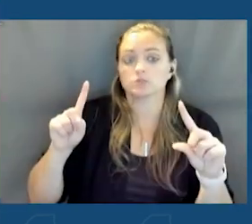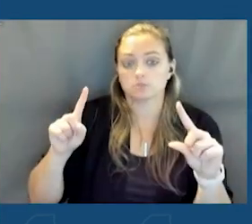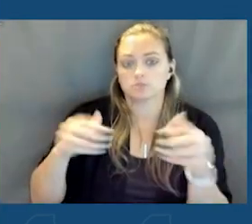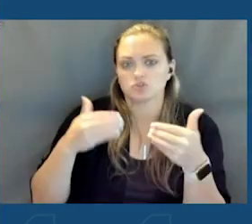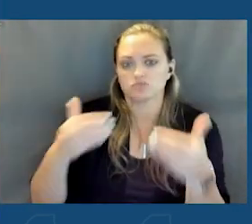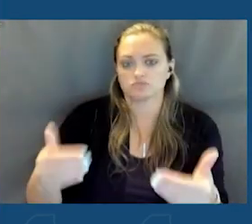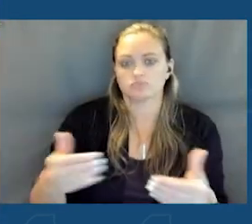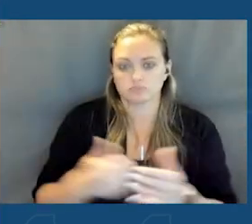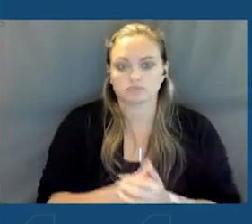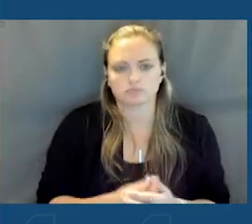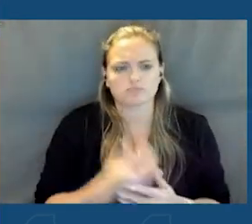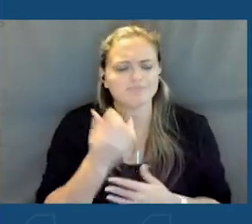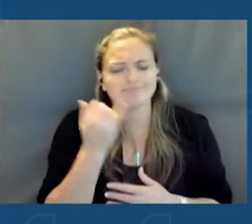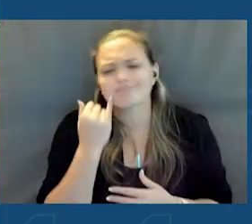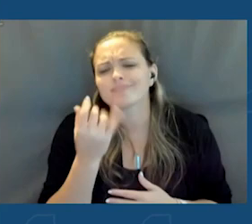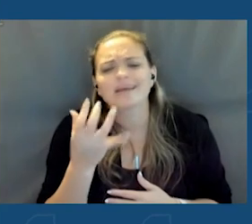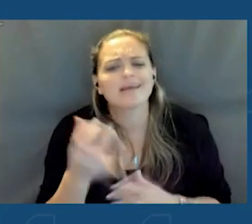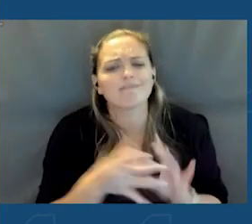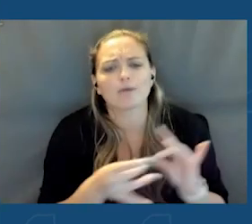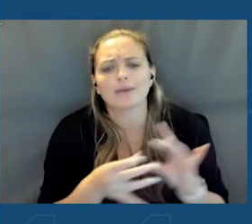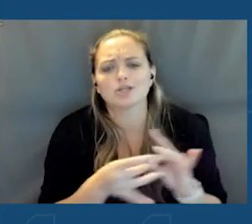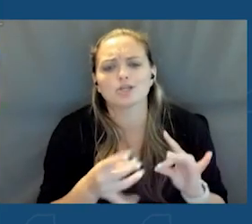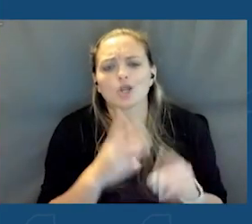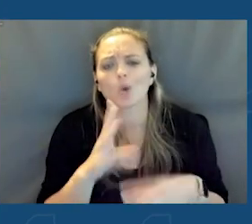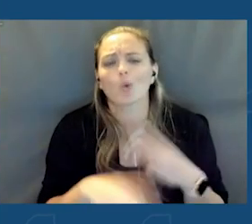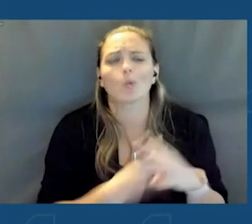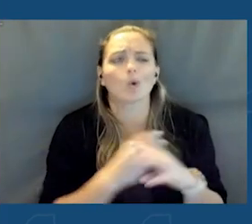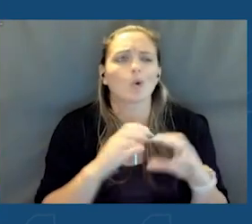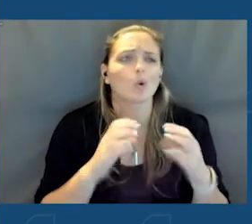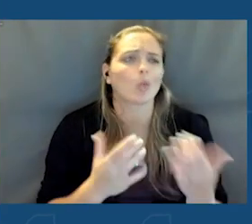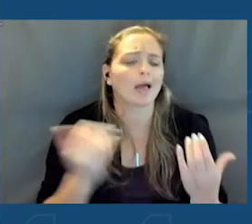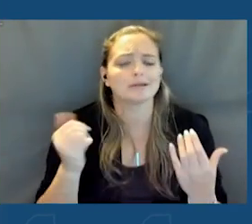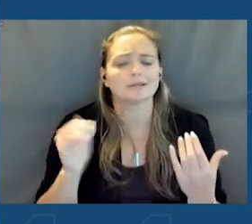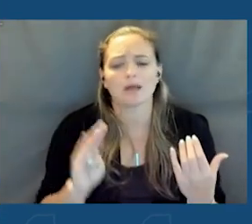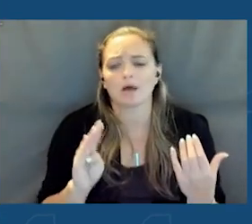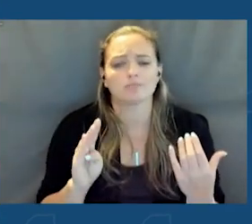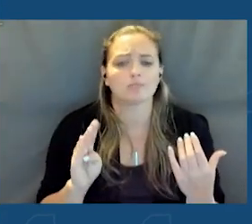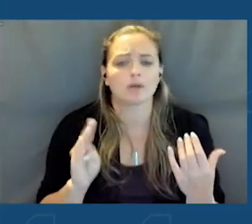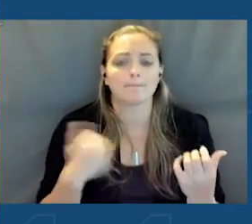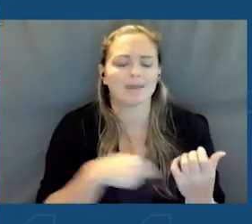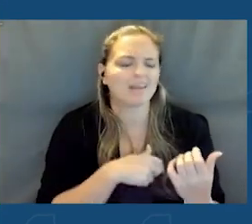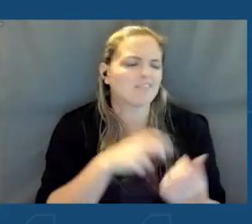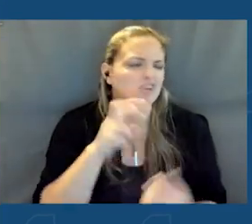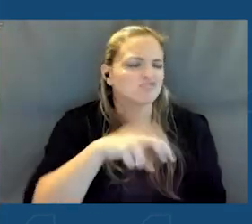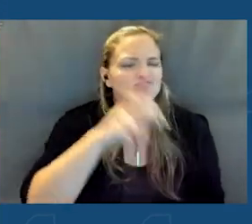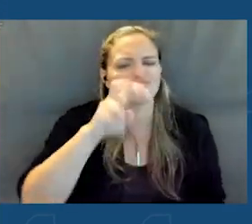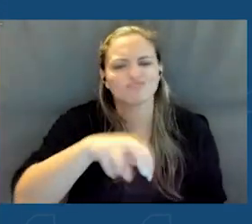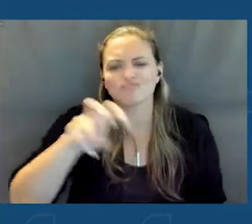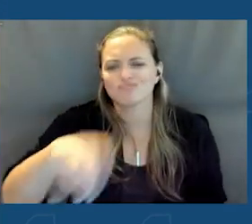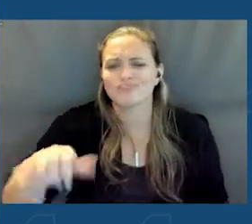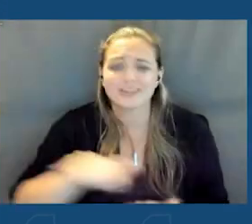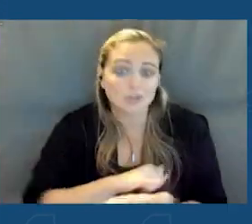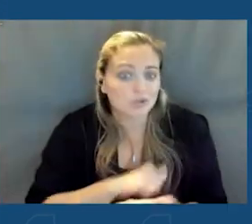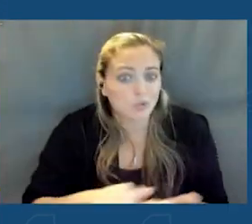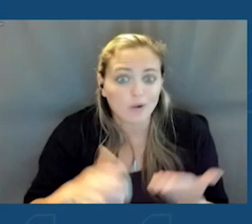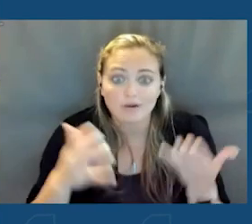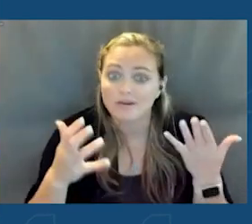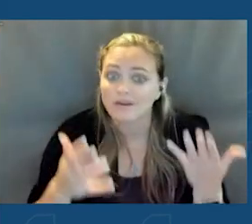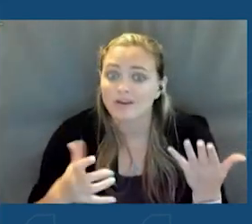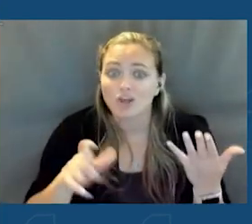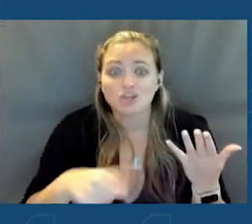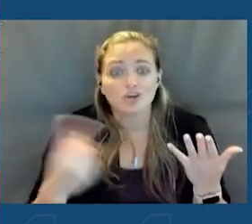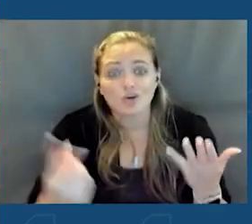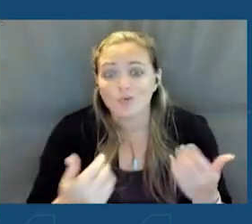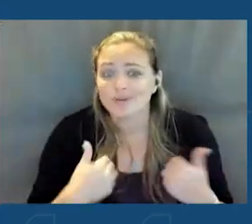I said, let's make this a world-class hub. Many of us travel. This is New York, for God's sakes. We should always have